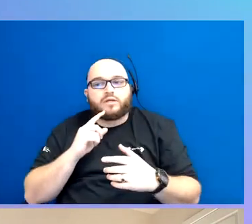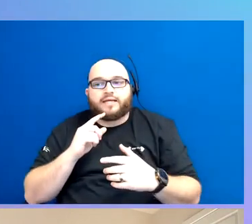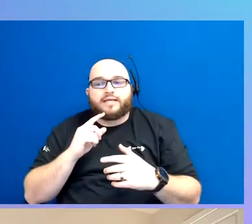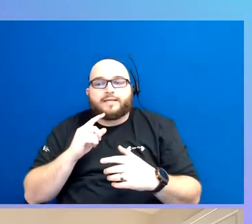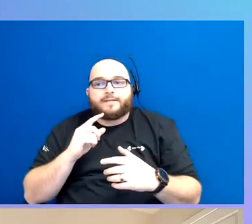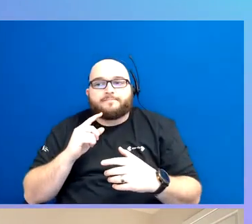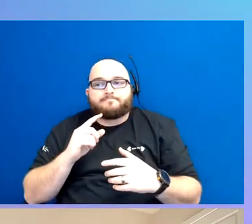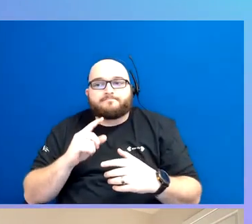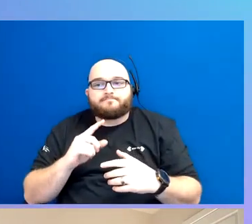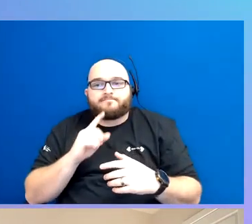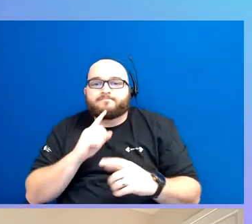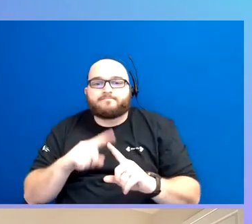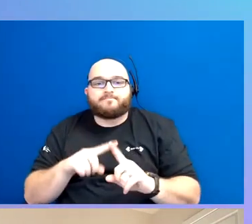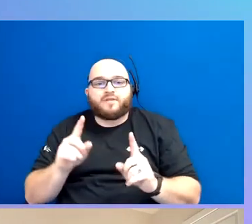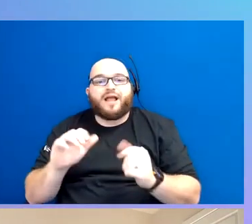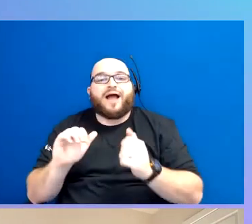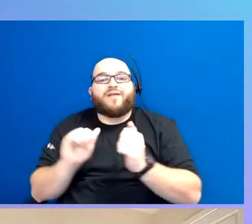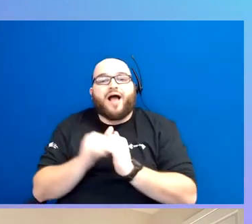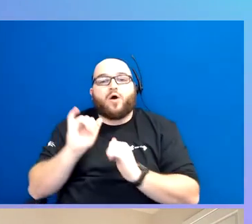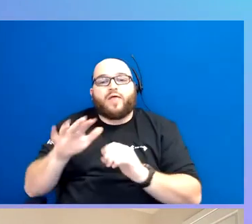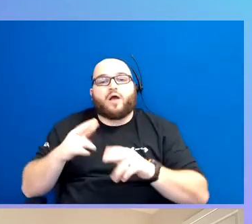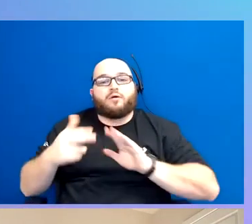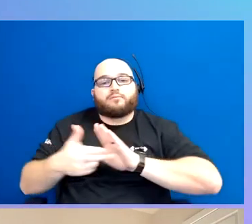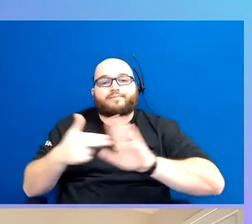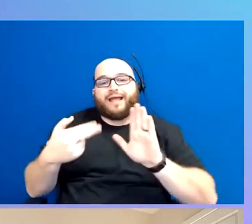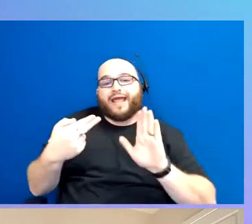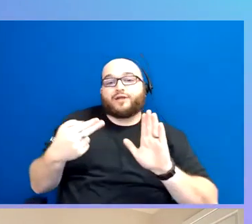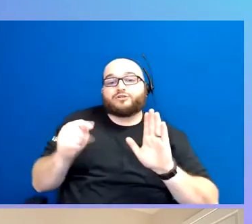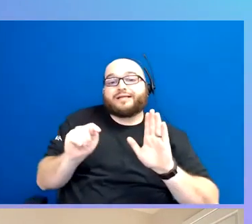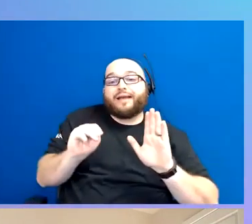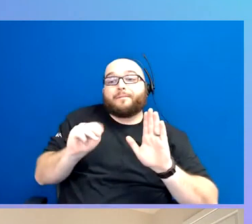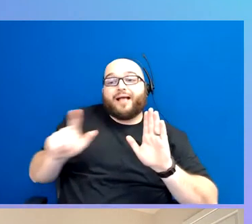the HTML is rendered, because the web browsers